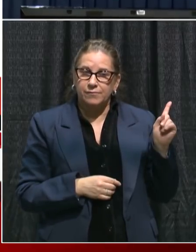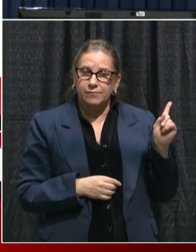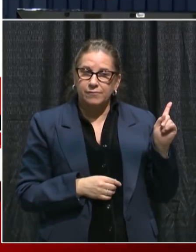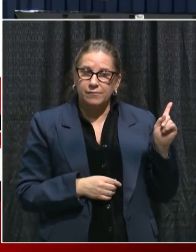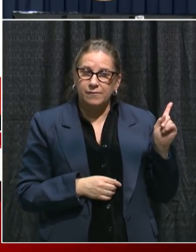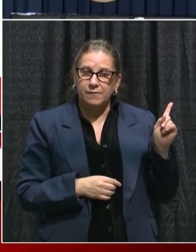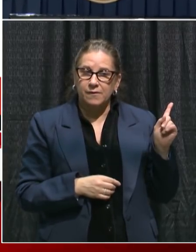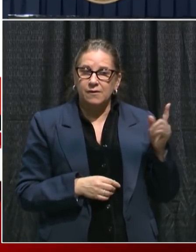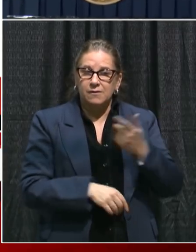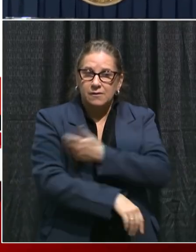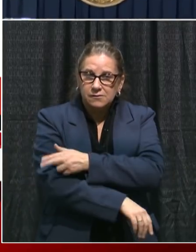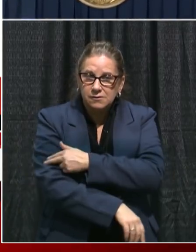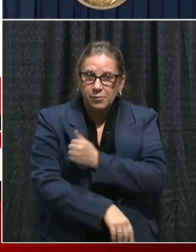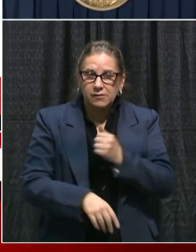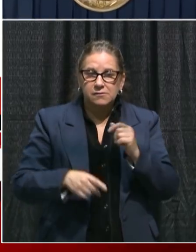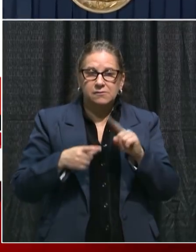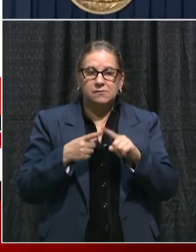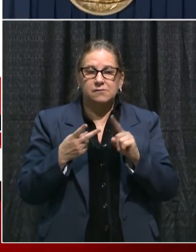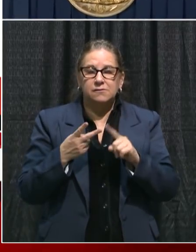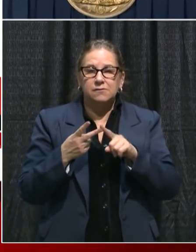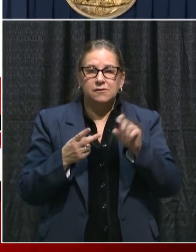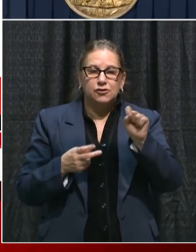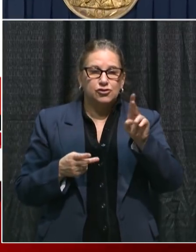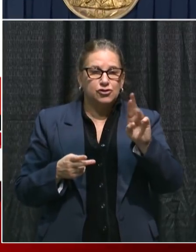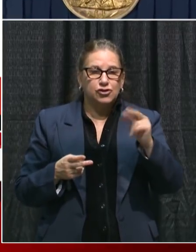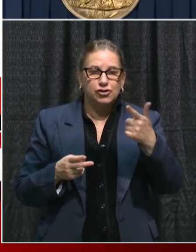those confirmed at those hospitals.